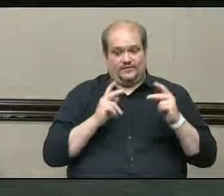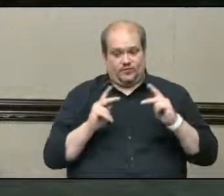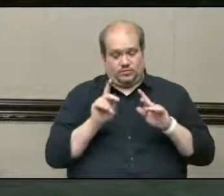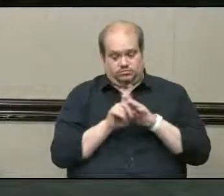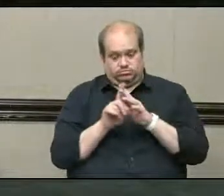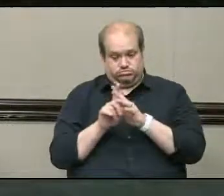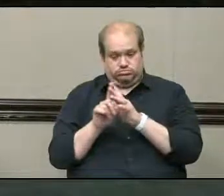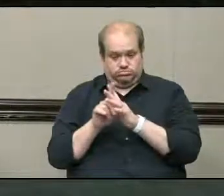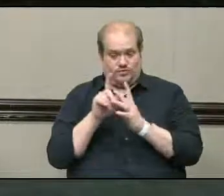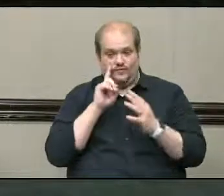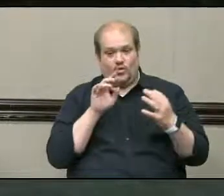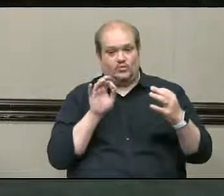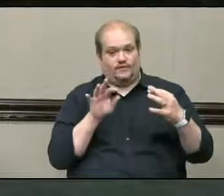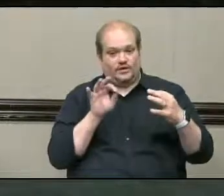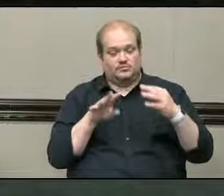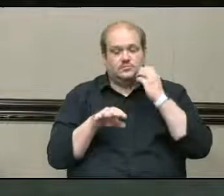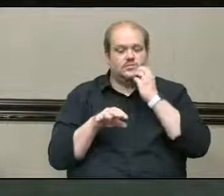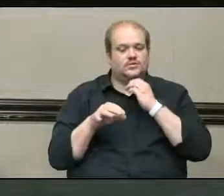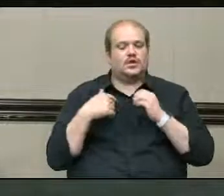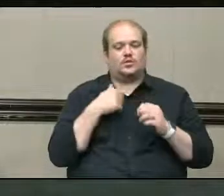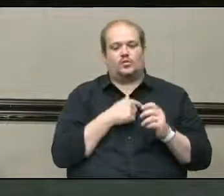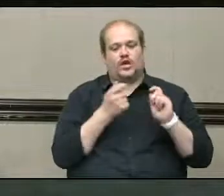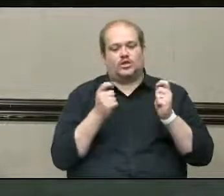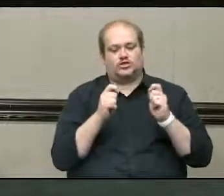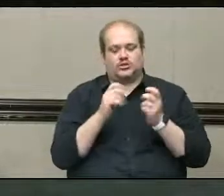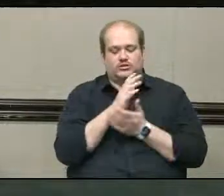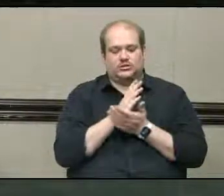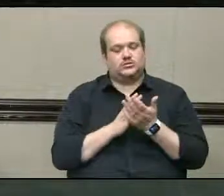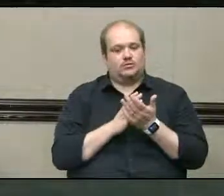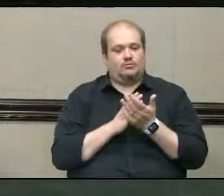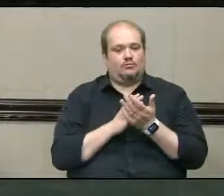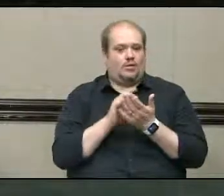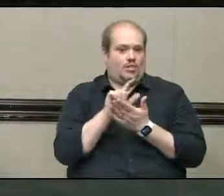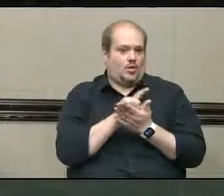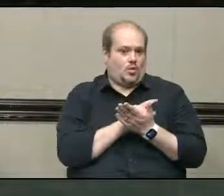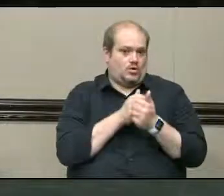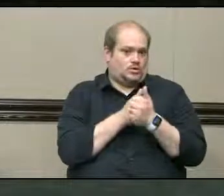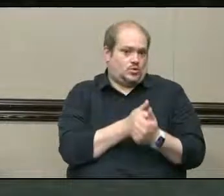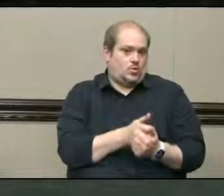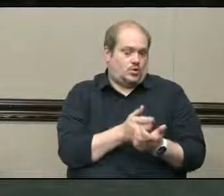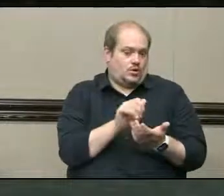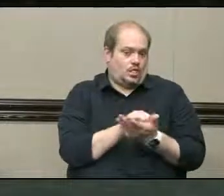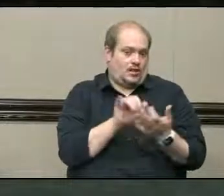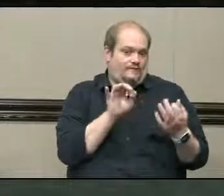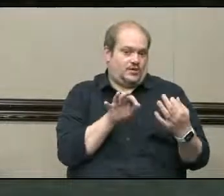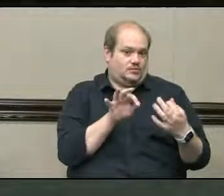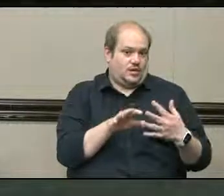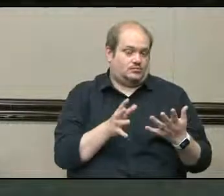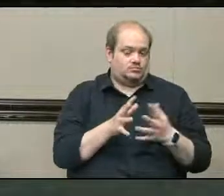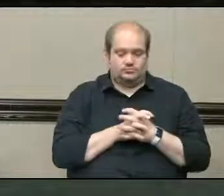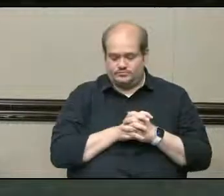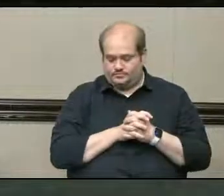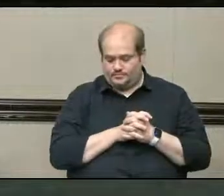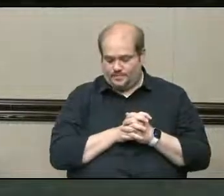for input and gave that, and we adjusted some of the ordinances accordingly.